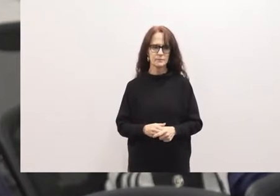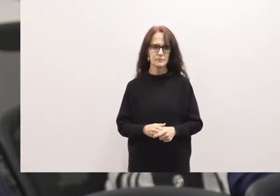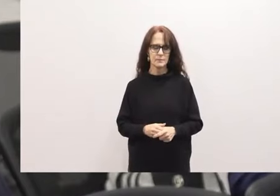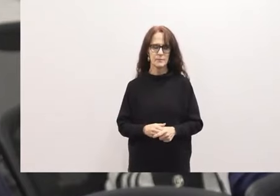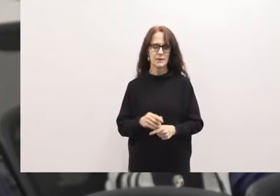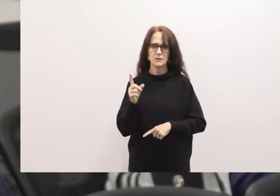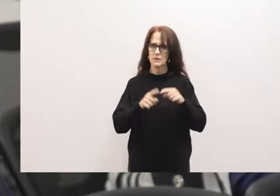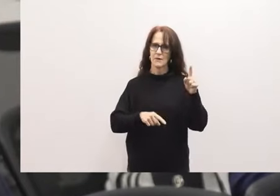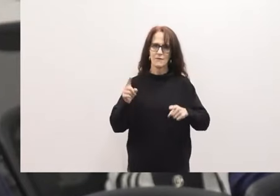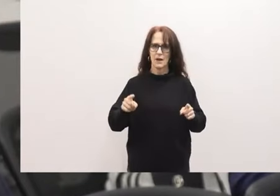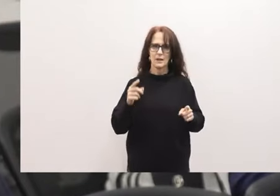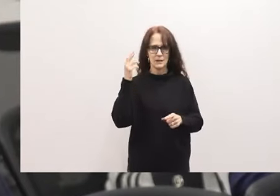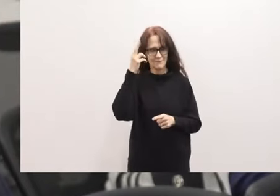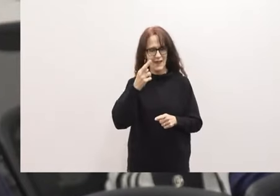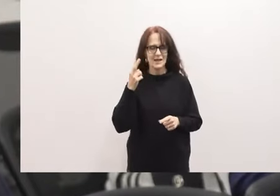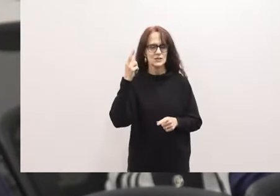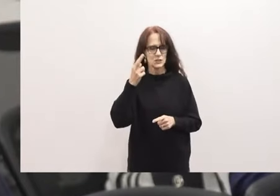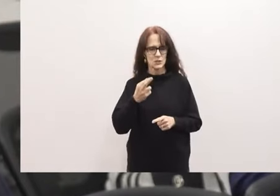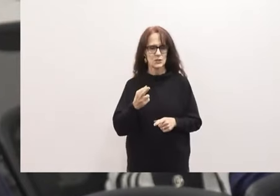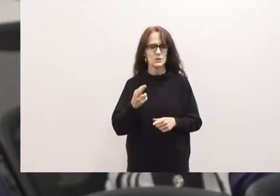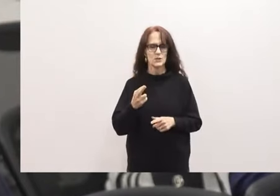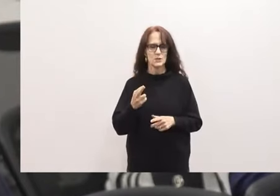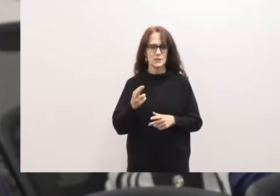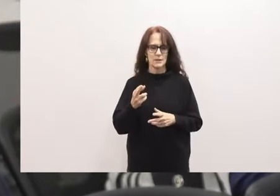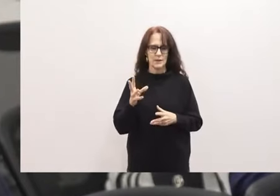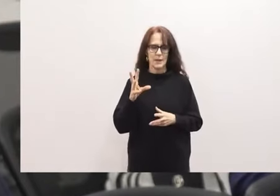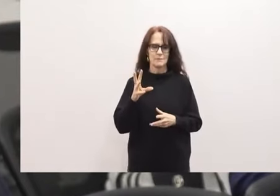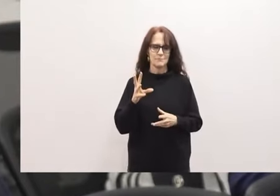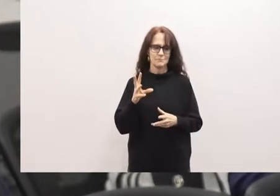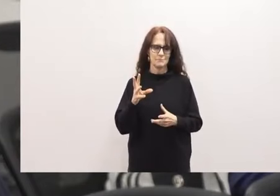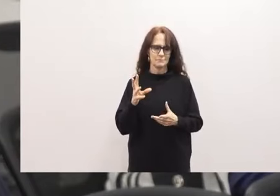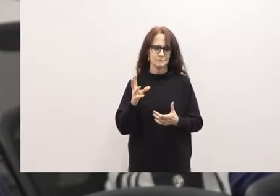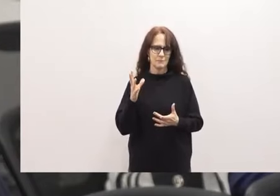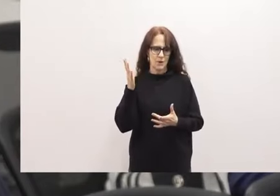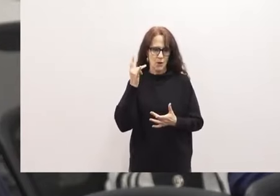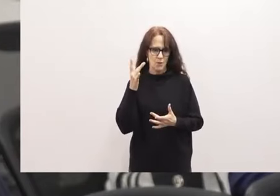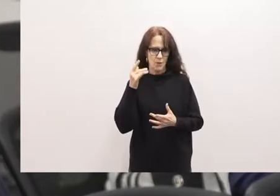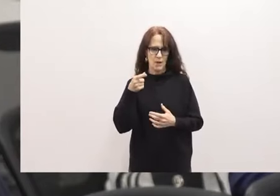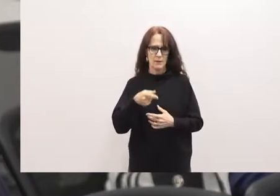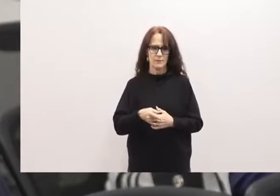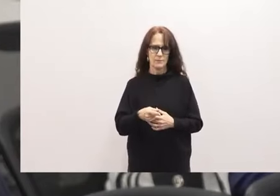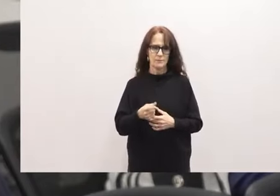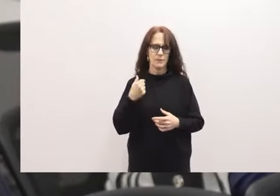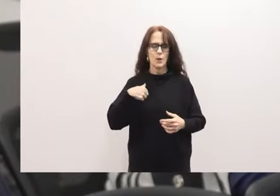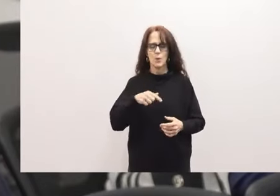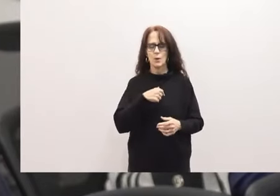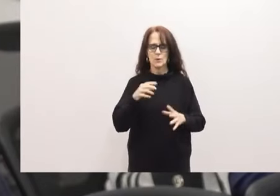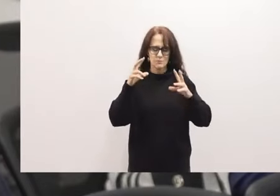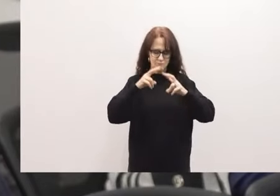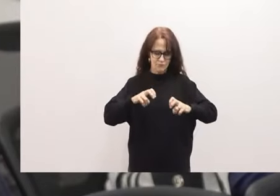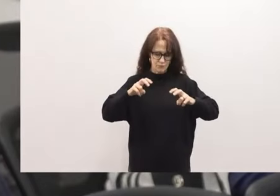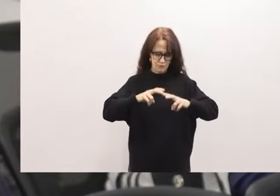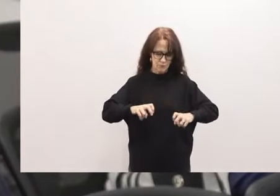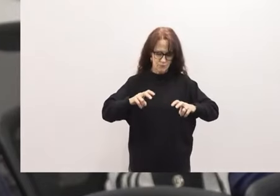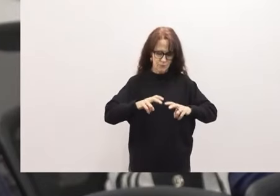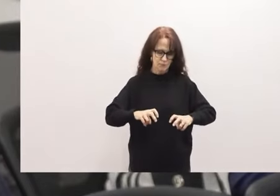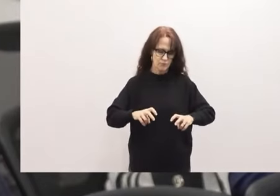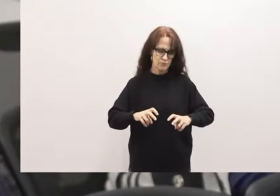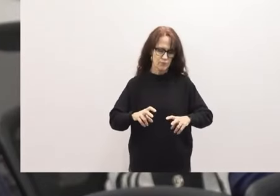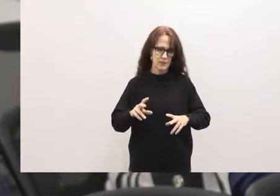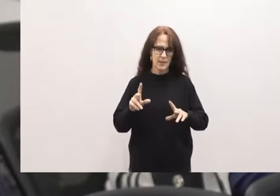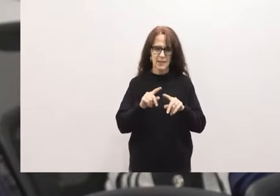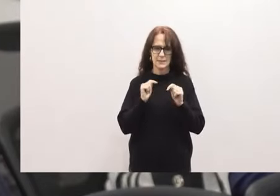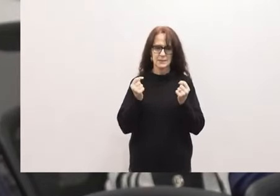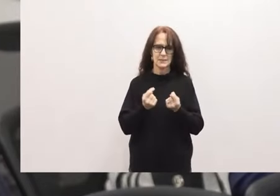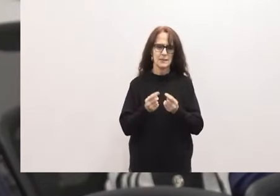So there's a variety of factors that play into this, and that would be something that we would explore as a team,